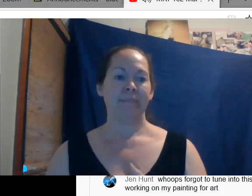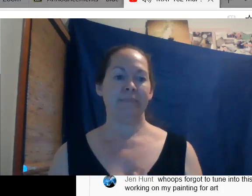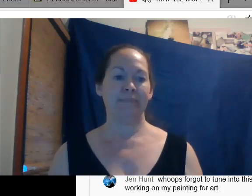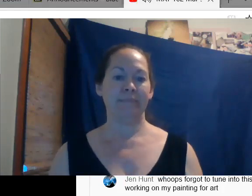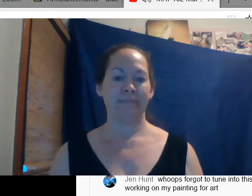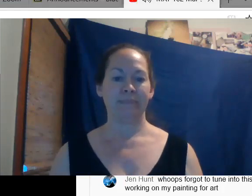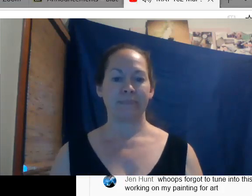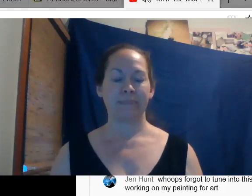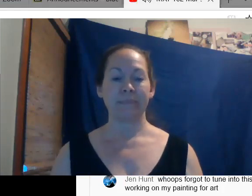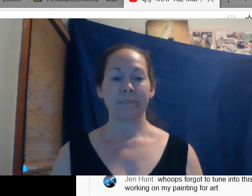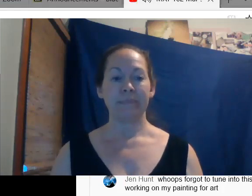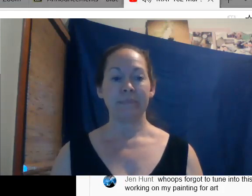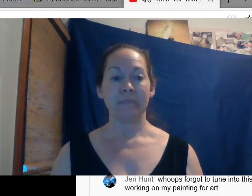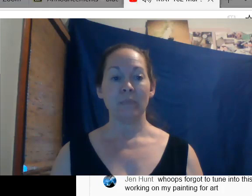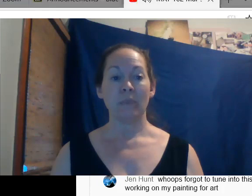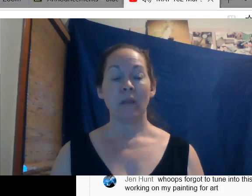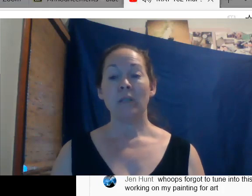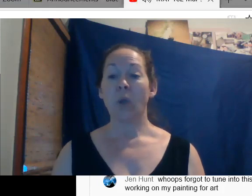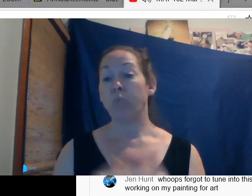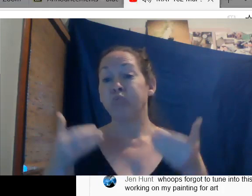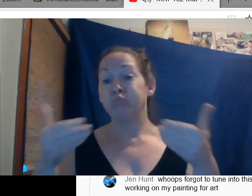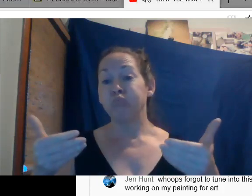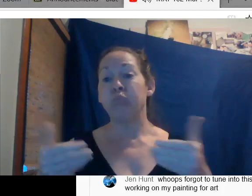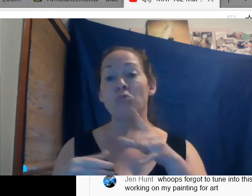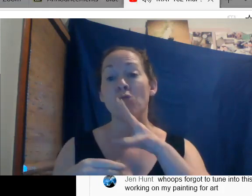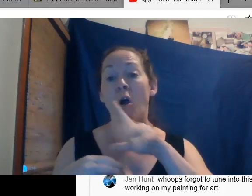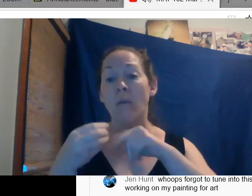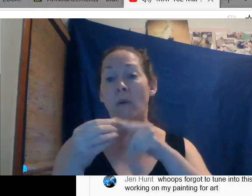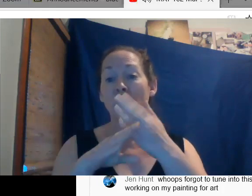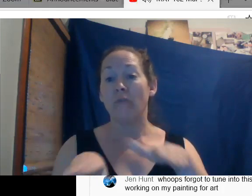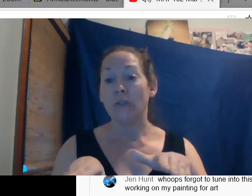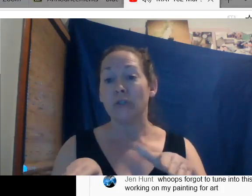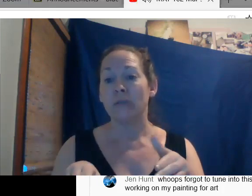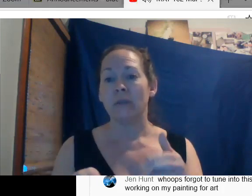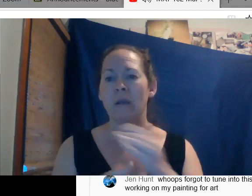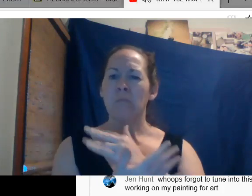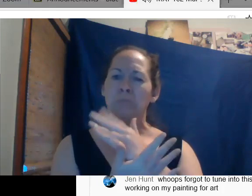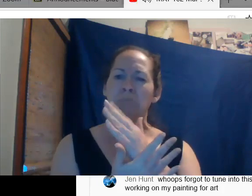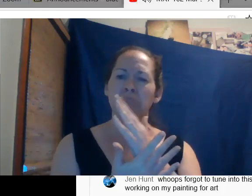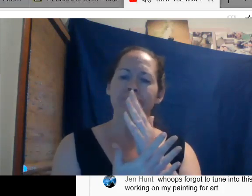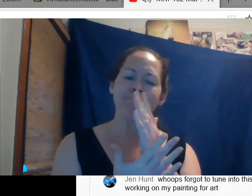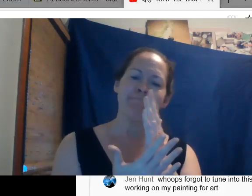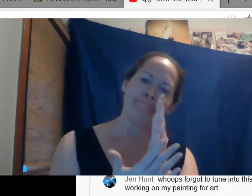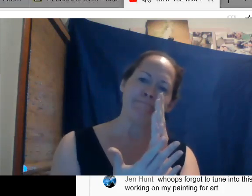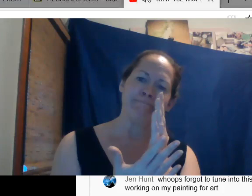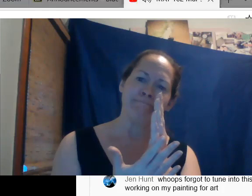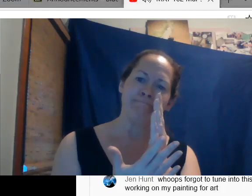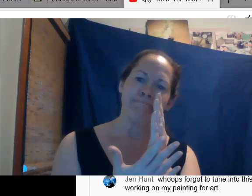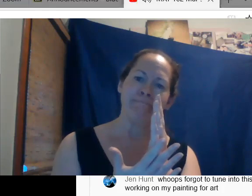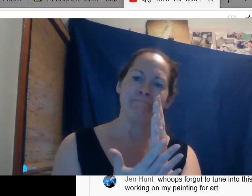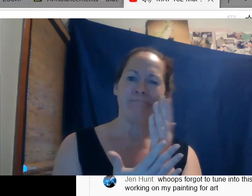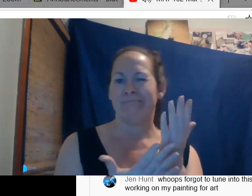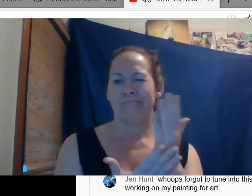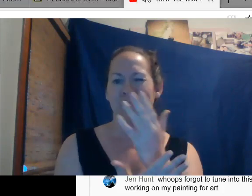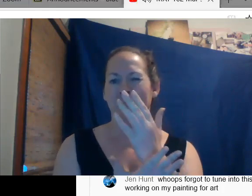we're going to talk about the division here. Now we will only get through probably the first